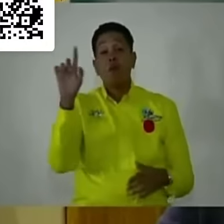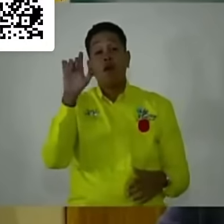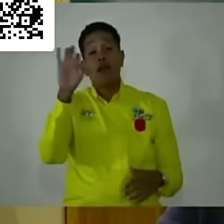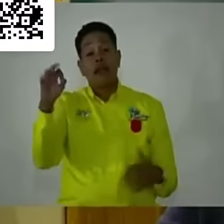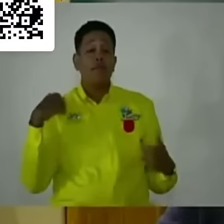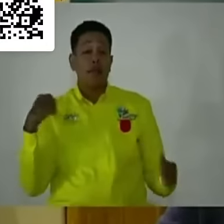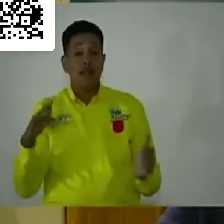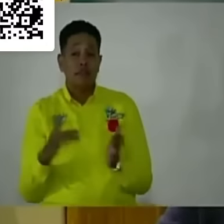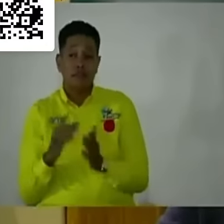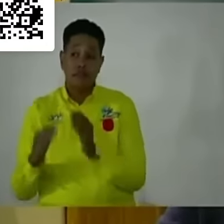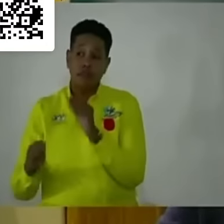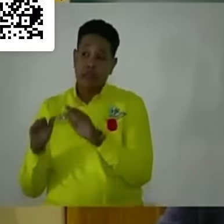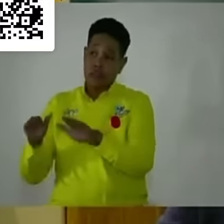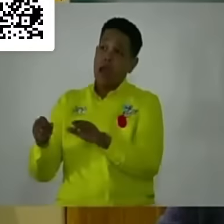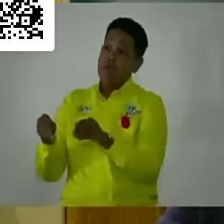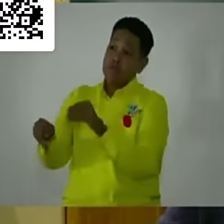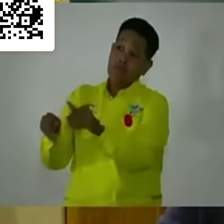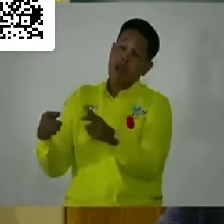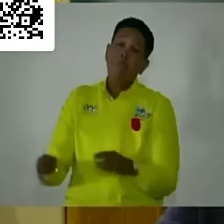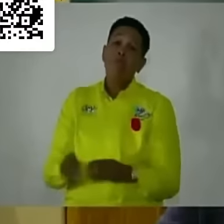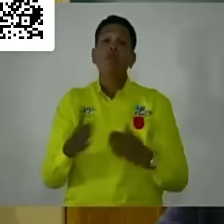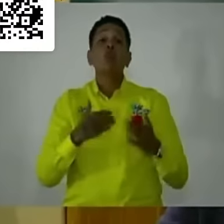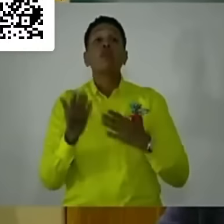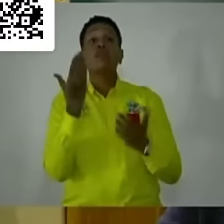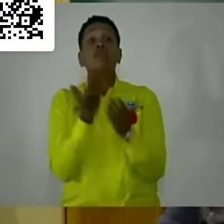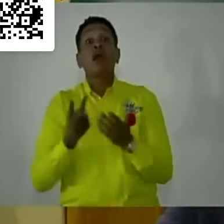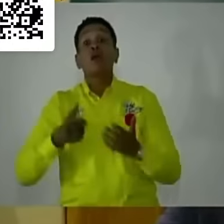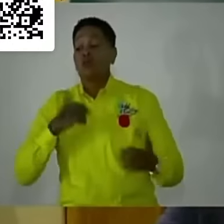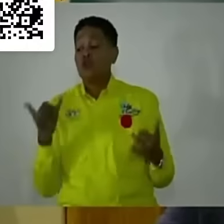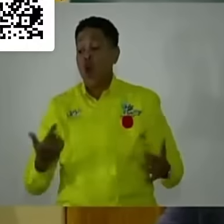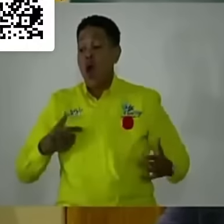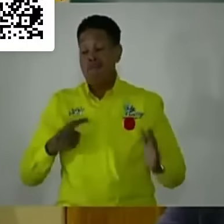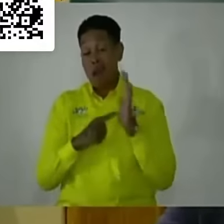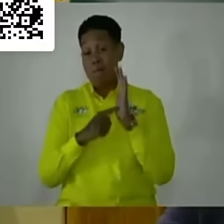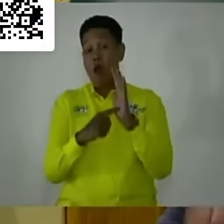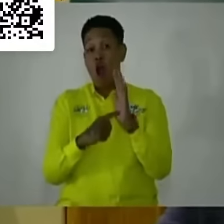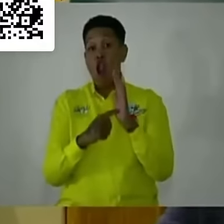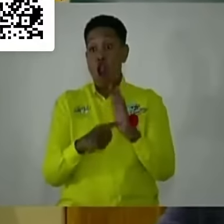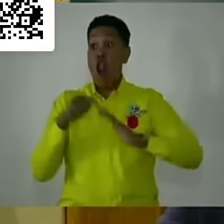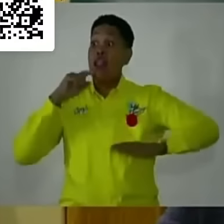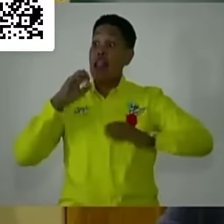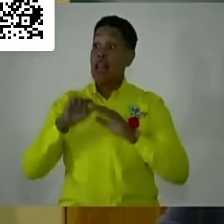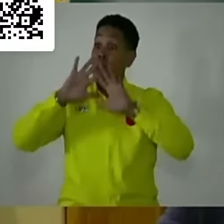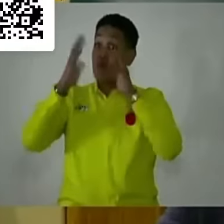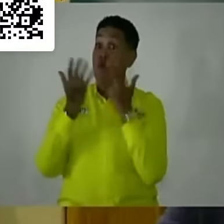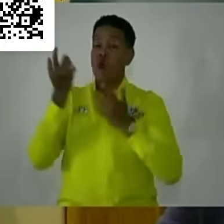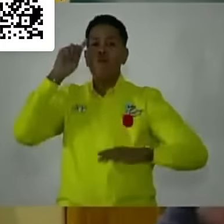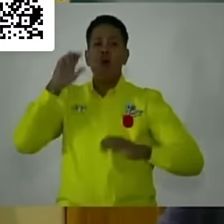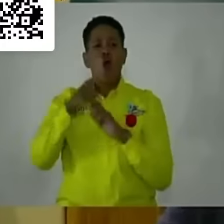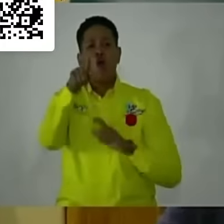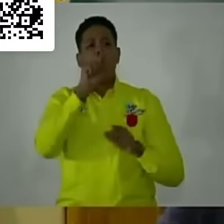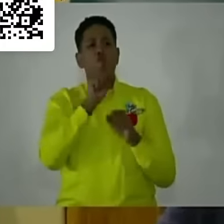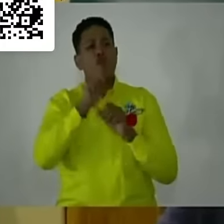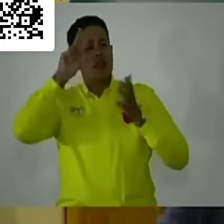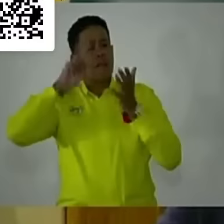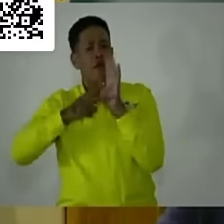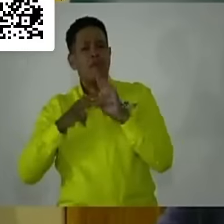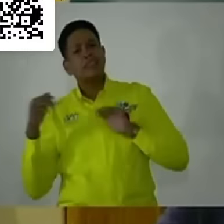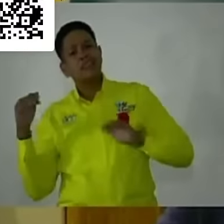was rehabilitated, whether it be the fact that we now have a model in the world for how you